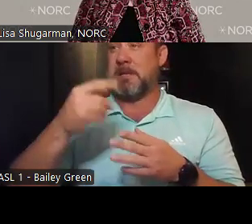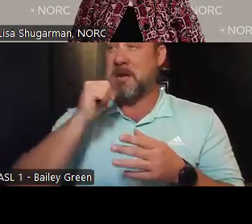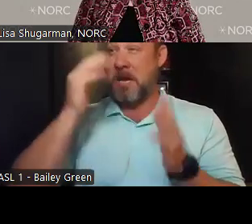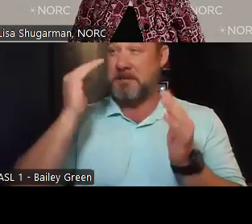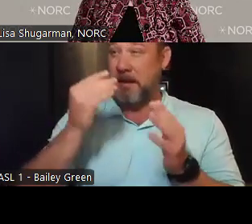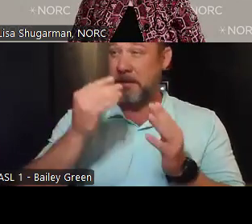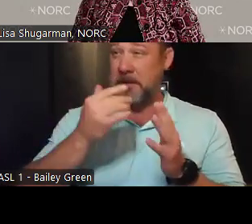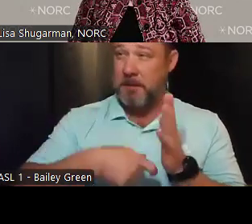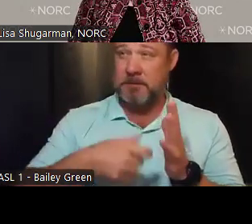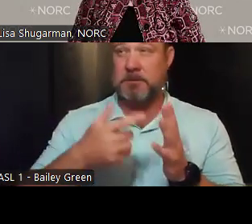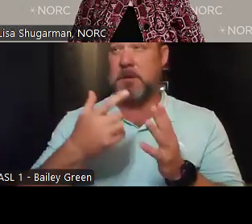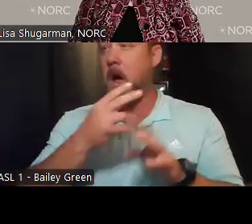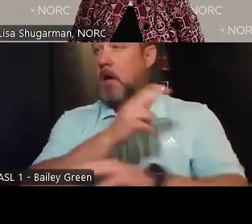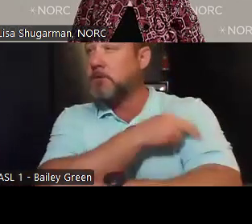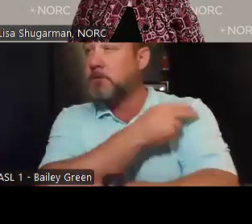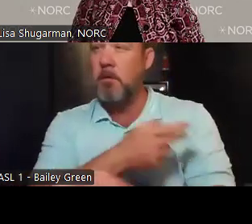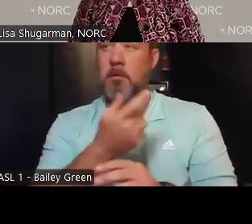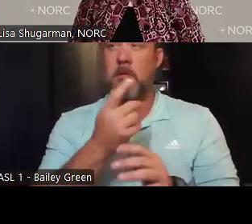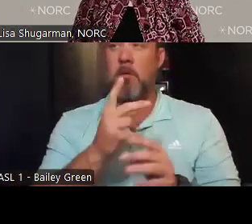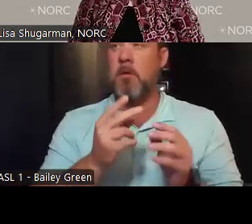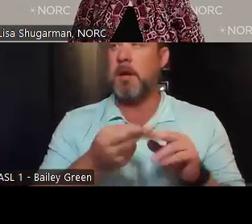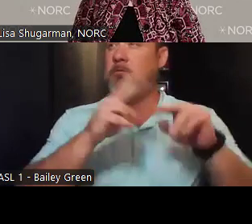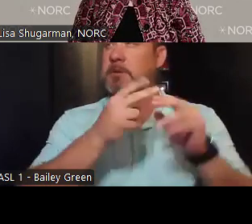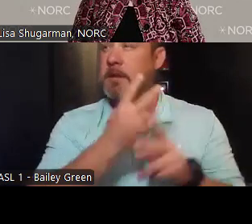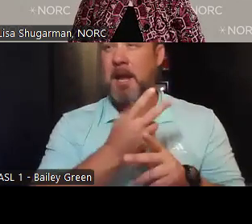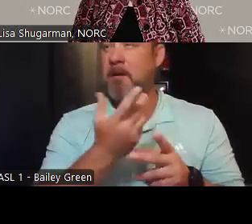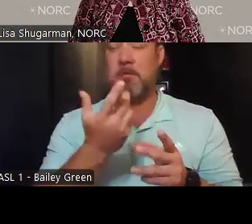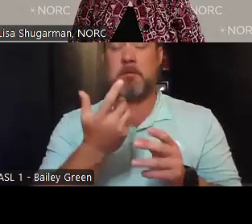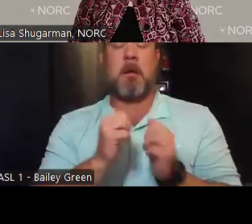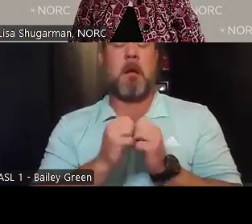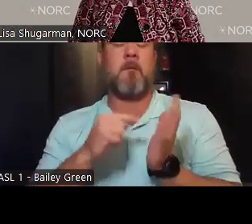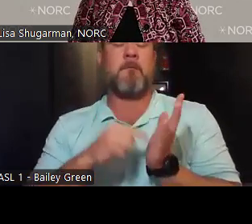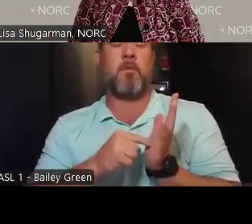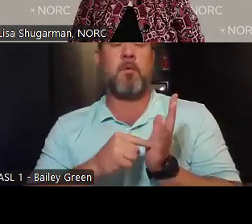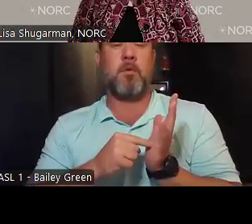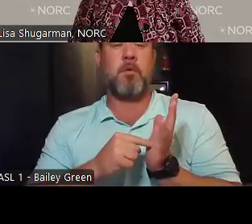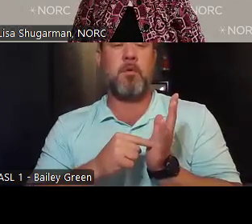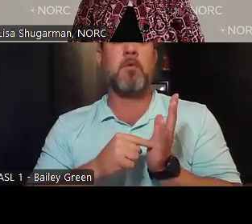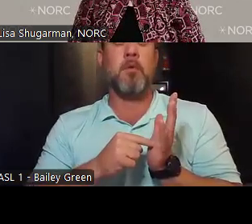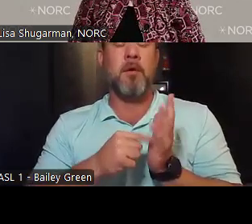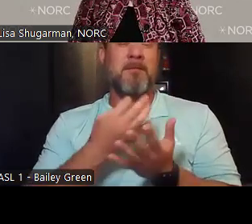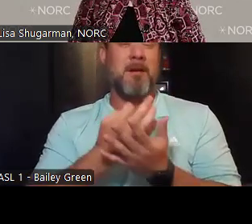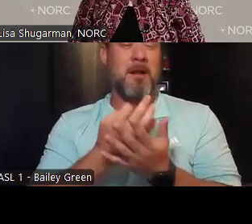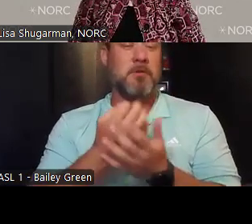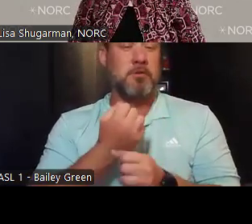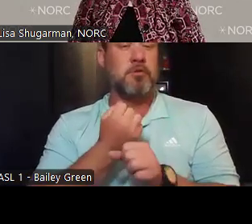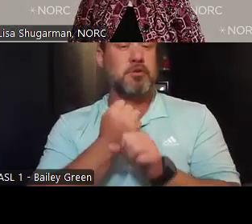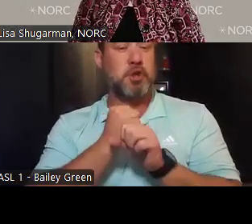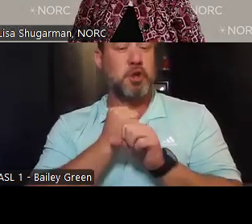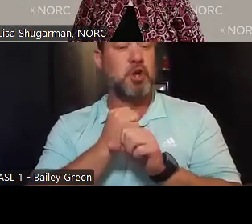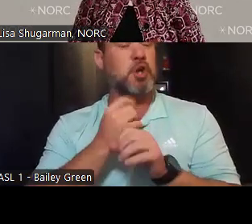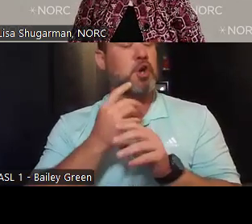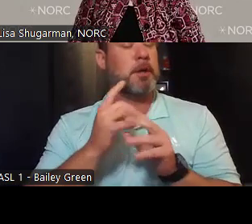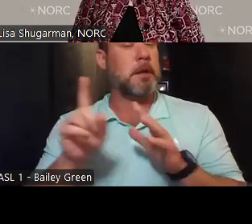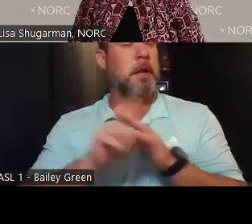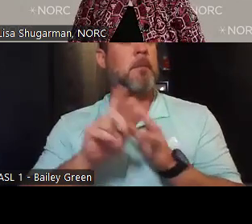needs were to become more severe in the future, they wouldn't know how to afford that. And although financial security came up as its own